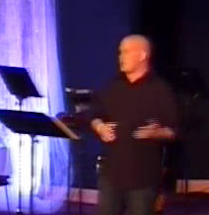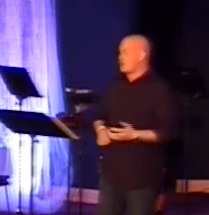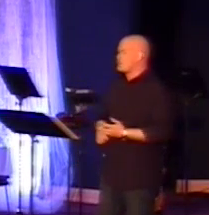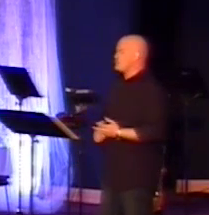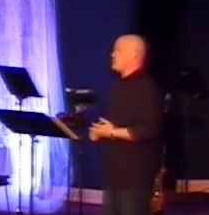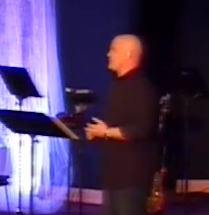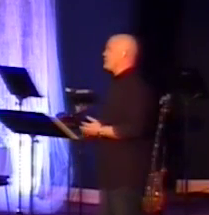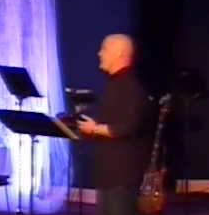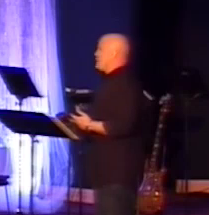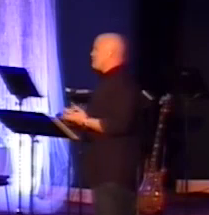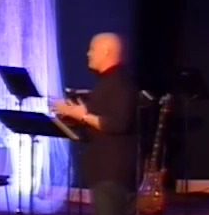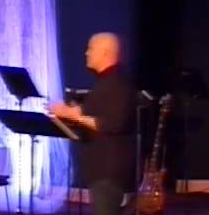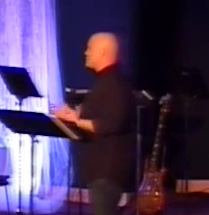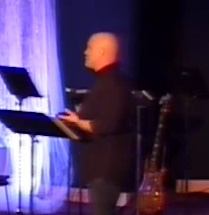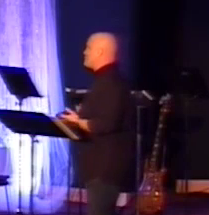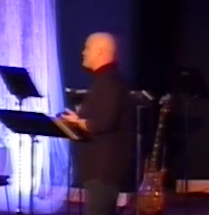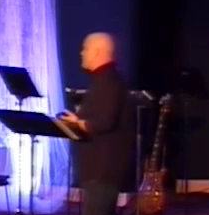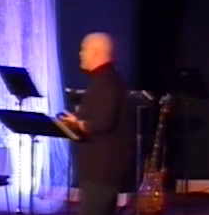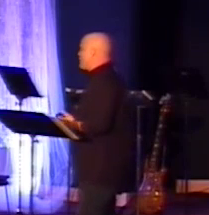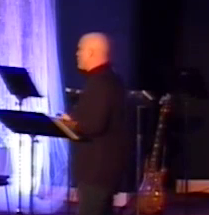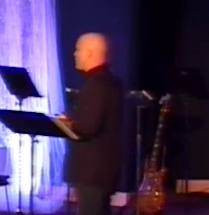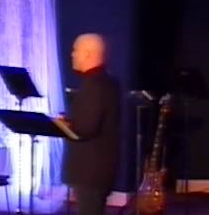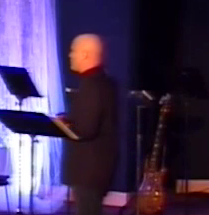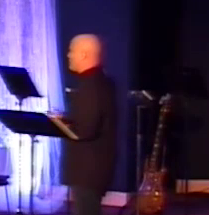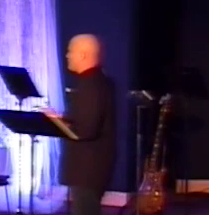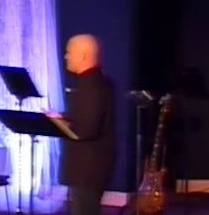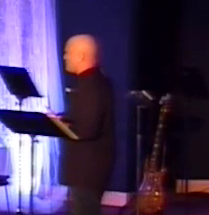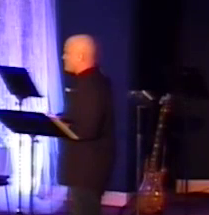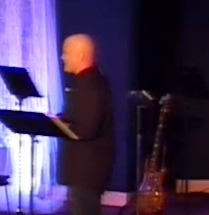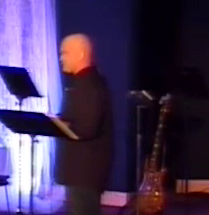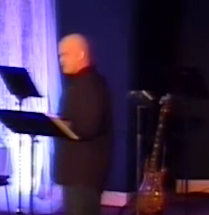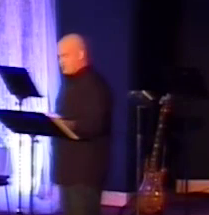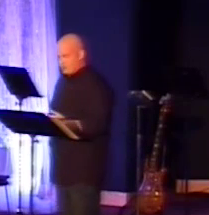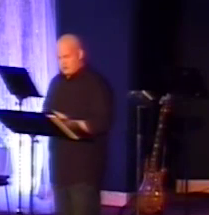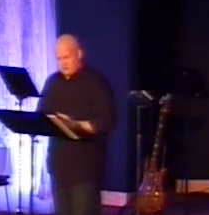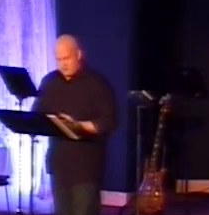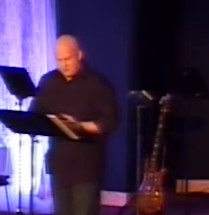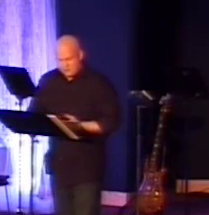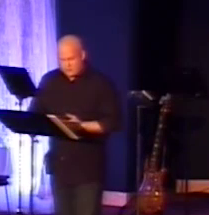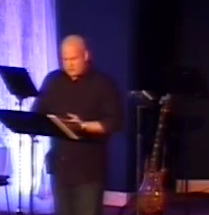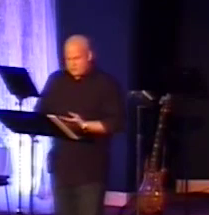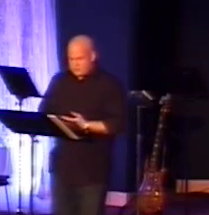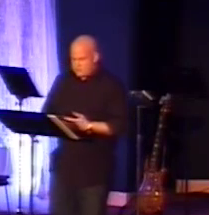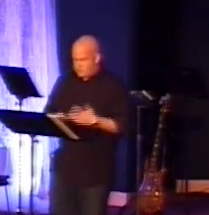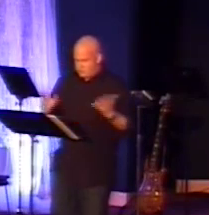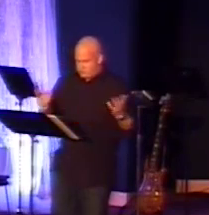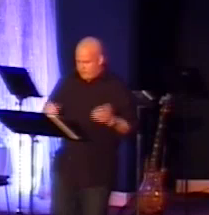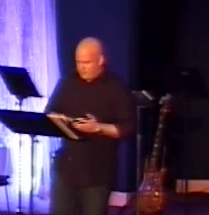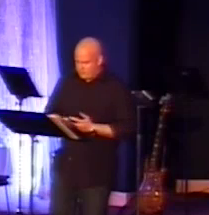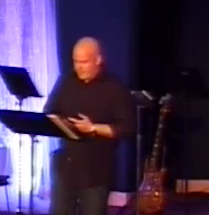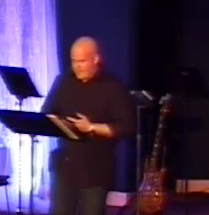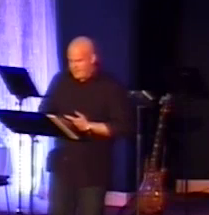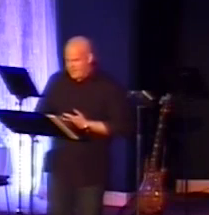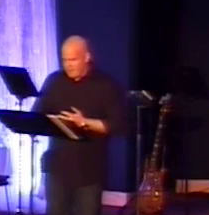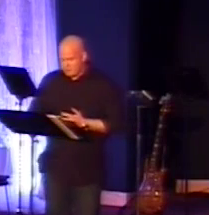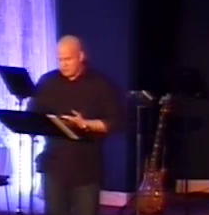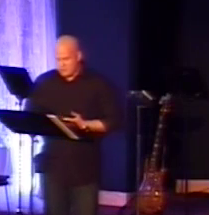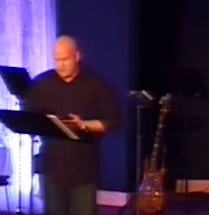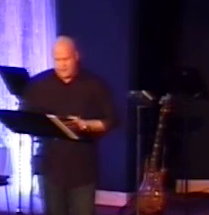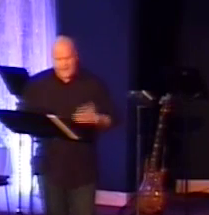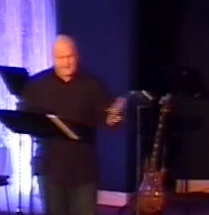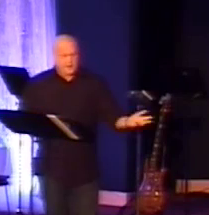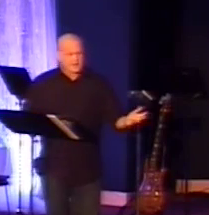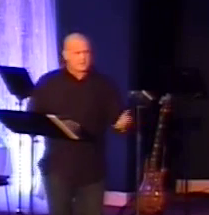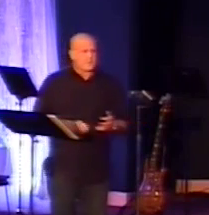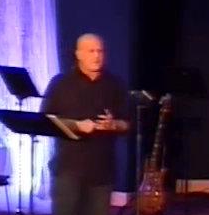school is starting soon and my school schedule is just not going to work with the schedule here. So that ended amicably,